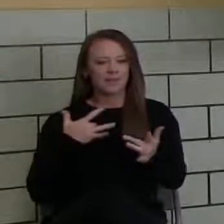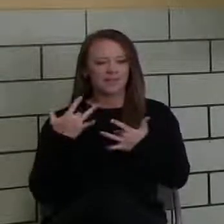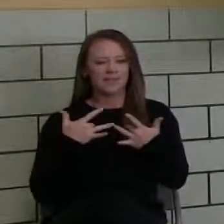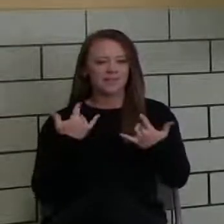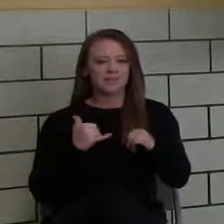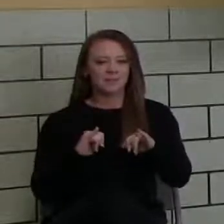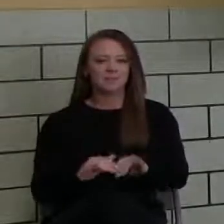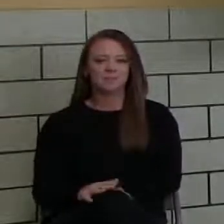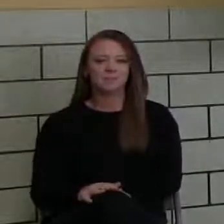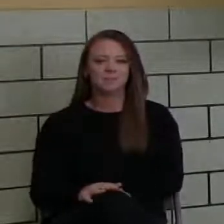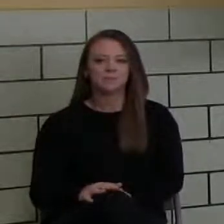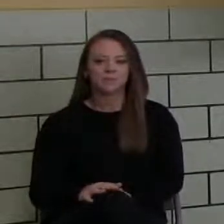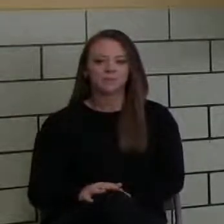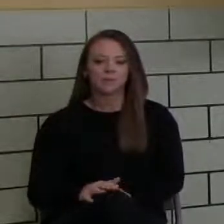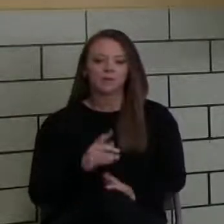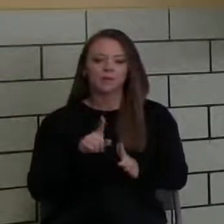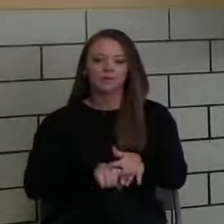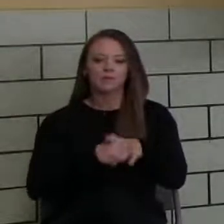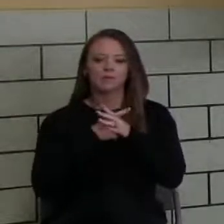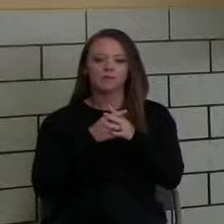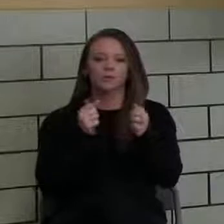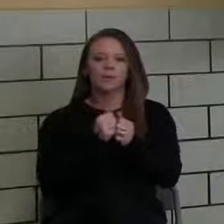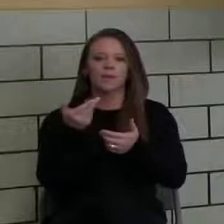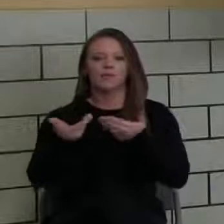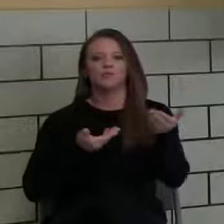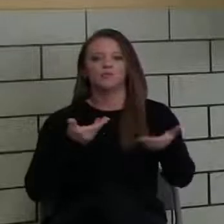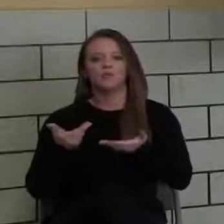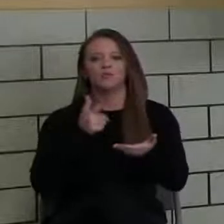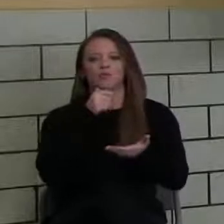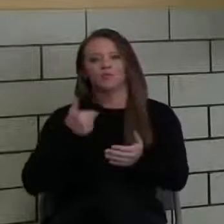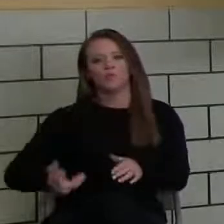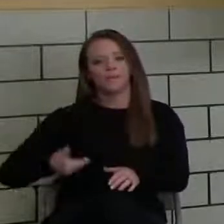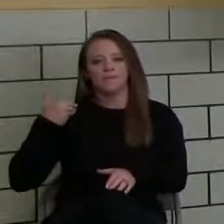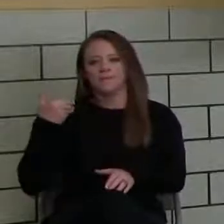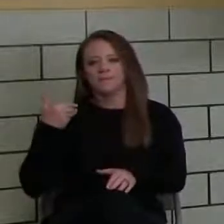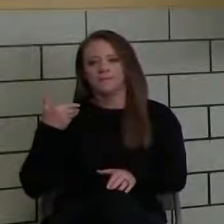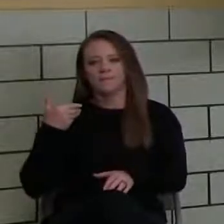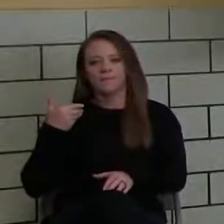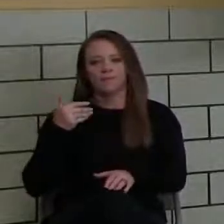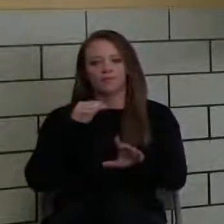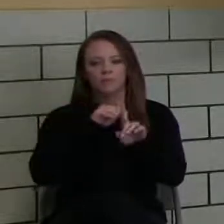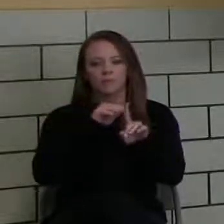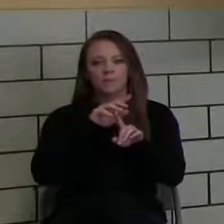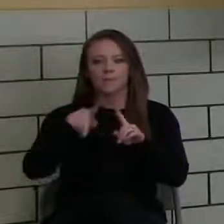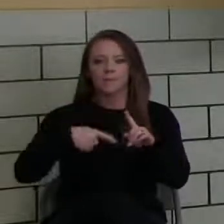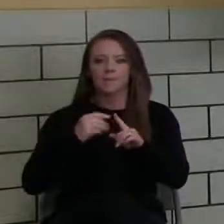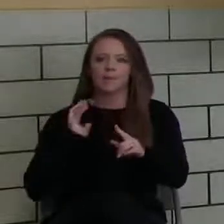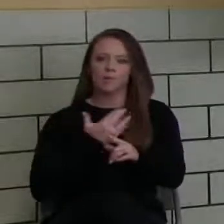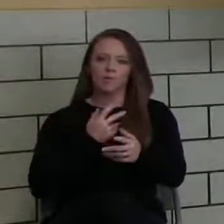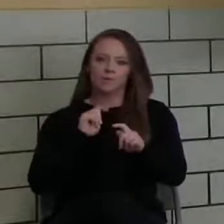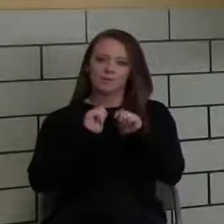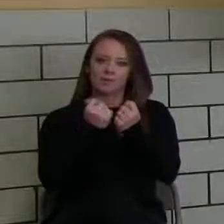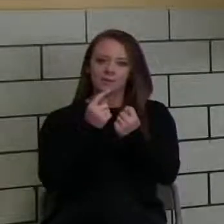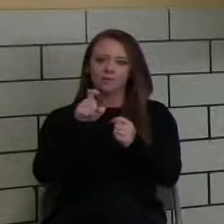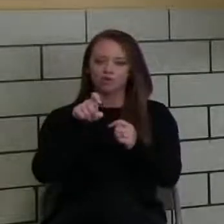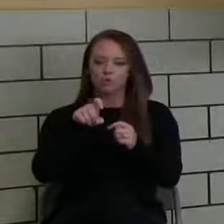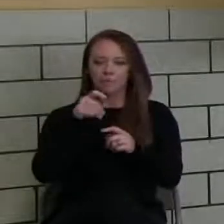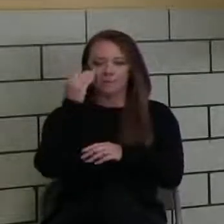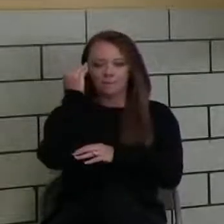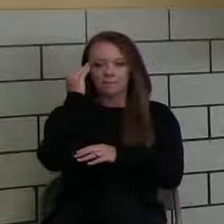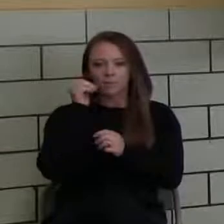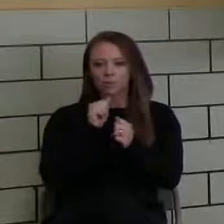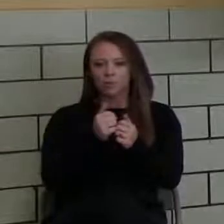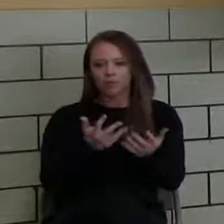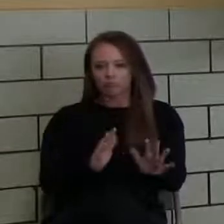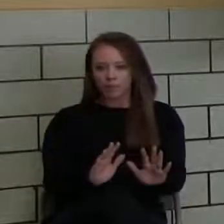enough. So I'm starting with just an introduction of who we are, reminding you about our team, which you all should be familiar with at this point. I'll